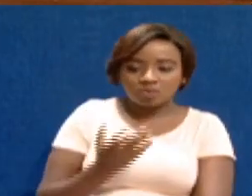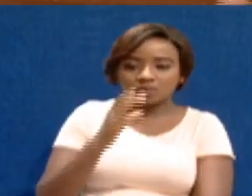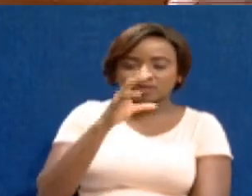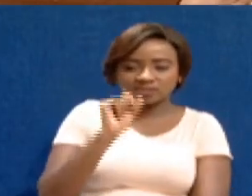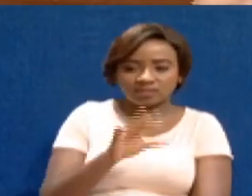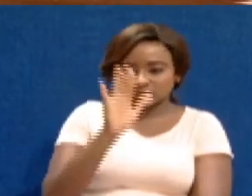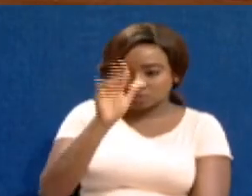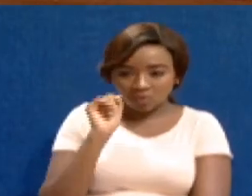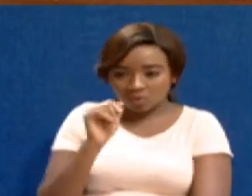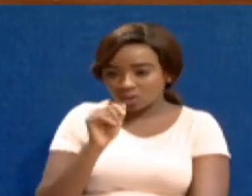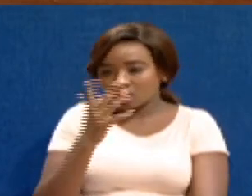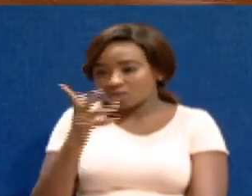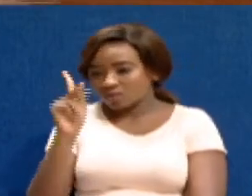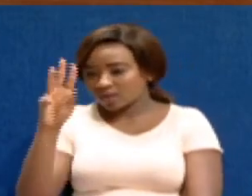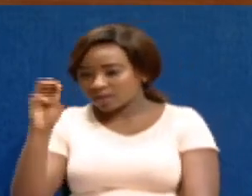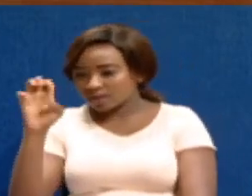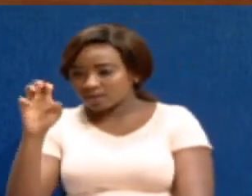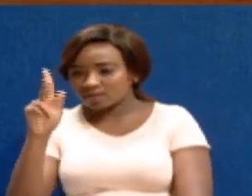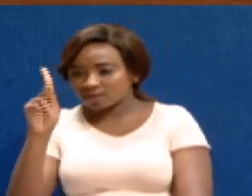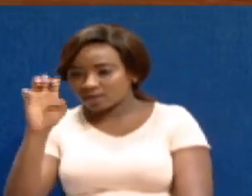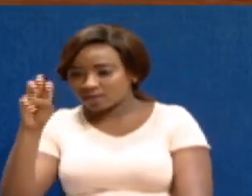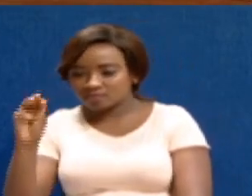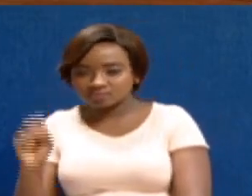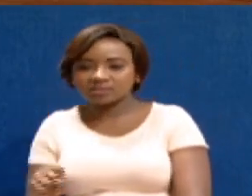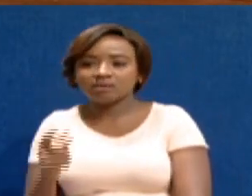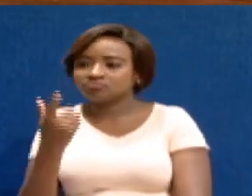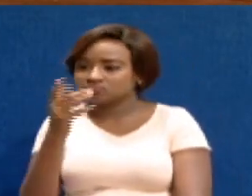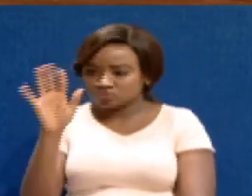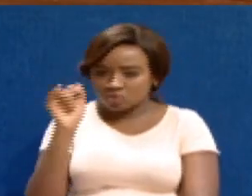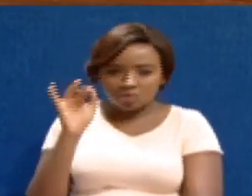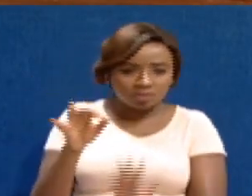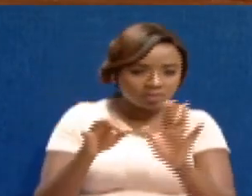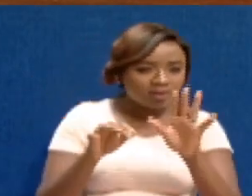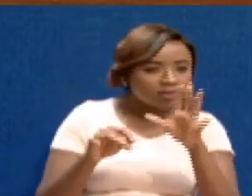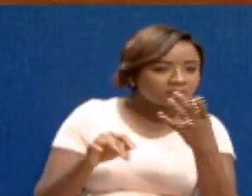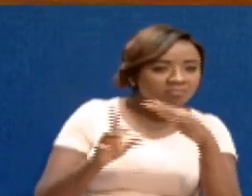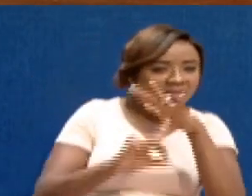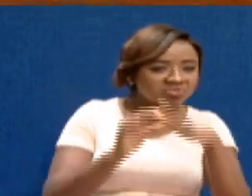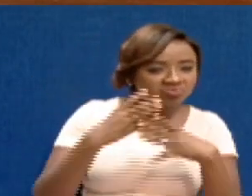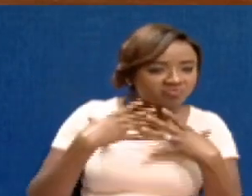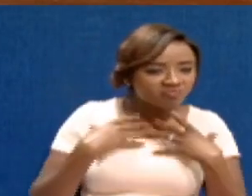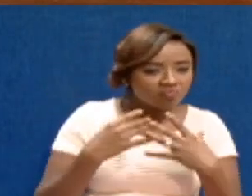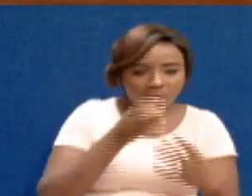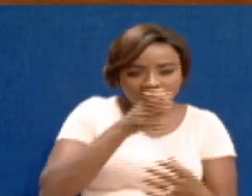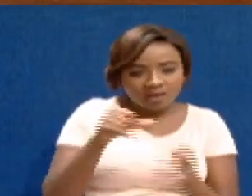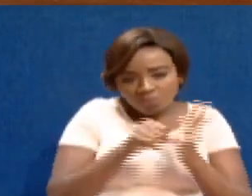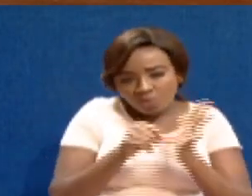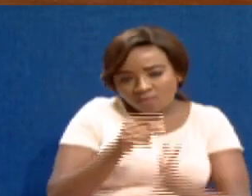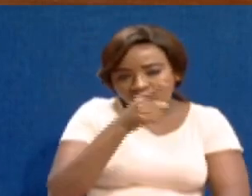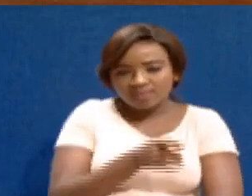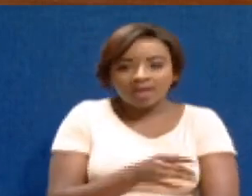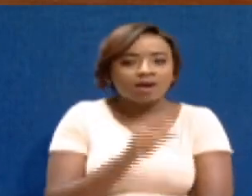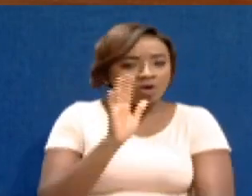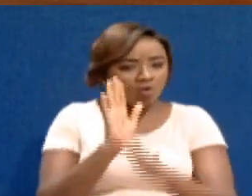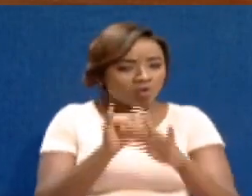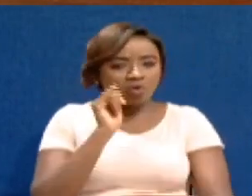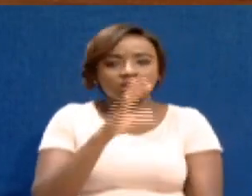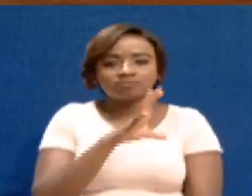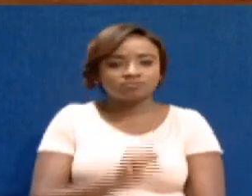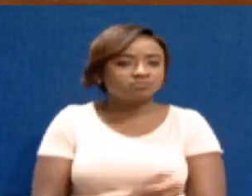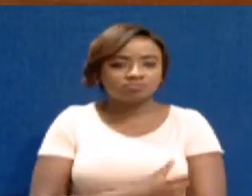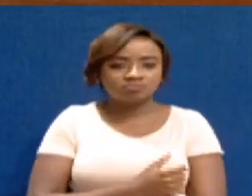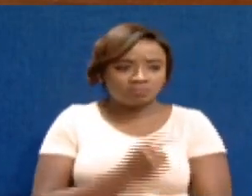but they didn't put all the input that we said. But we must continue to do that, because then we owe that to Kenyans, because Kenyans can't elect